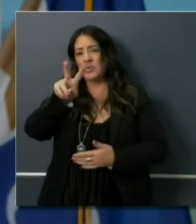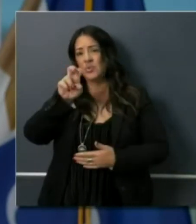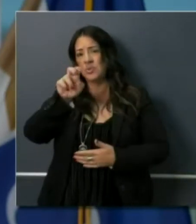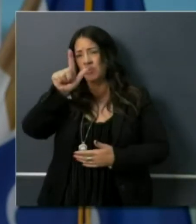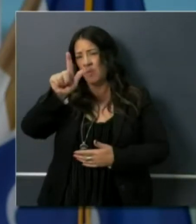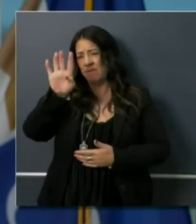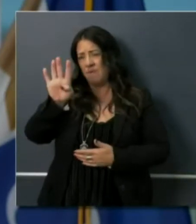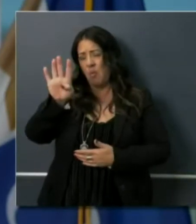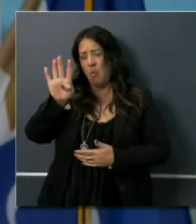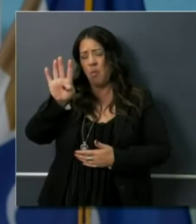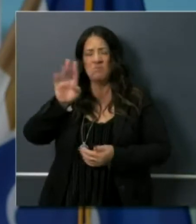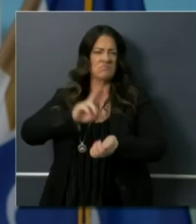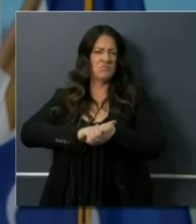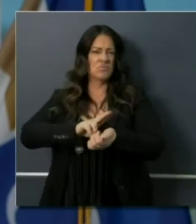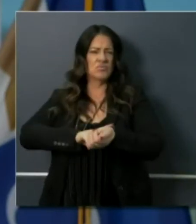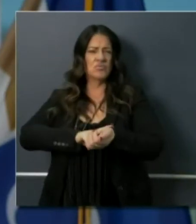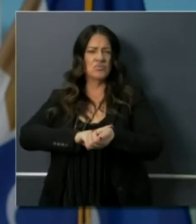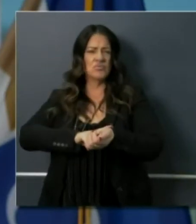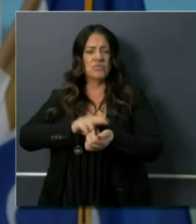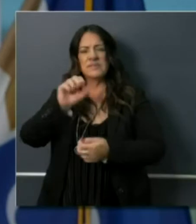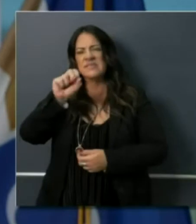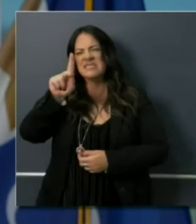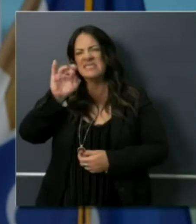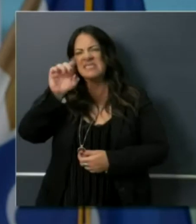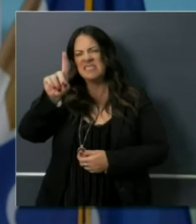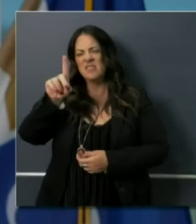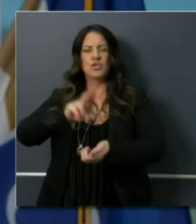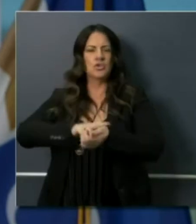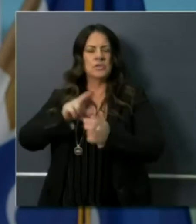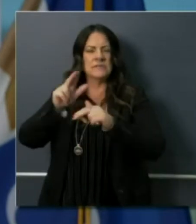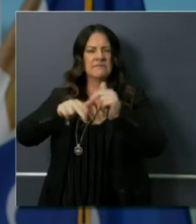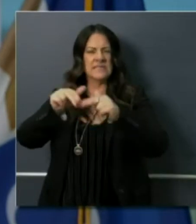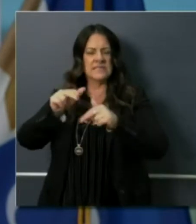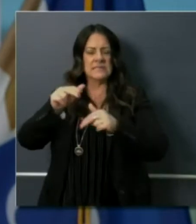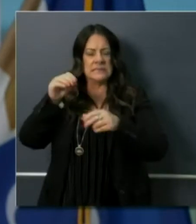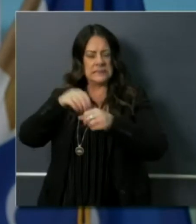1,224 skilled nursing facilities in the state of California.